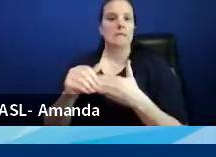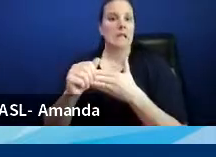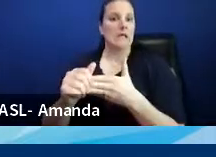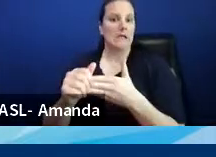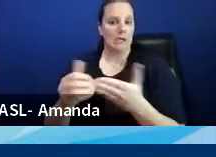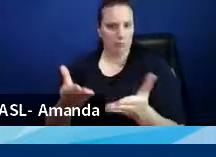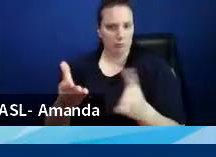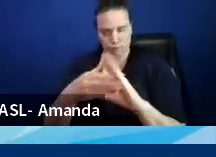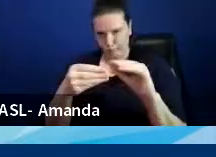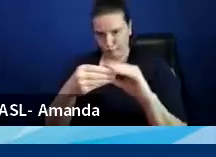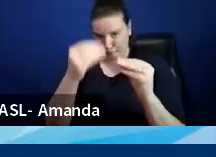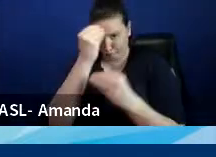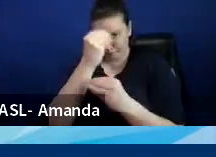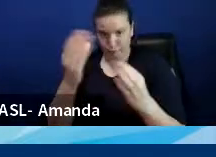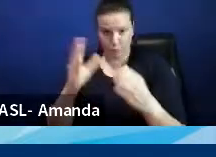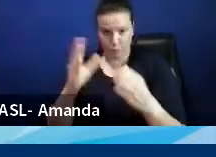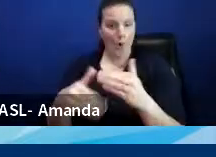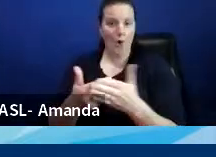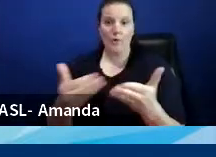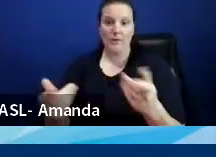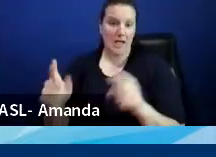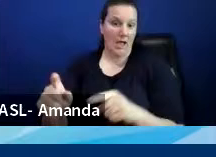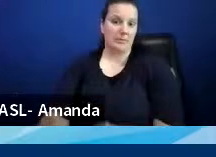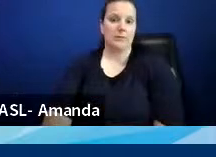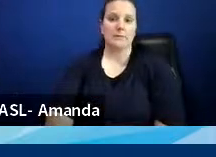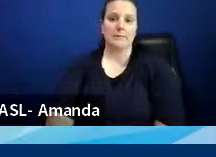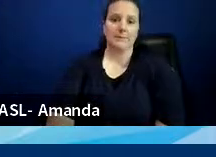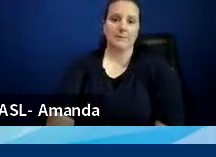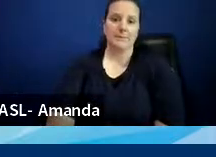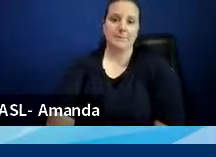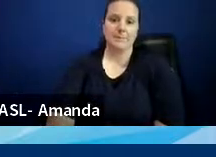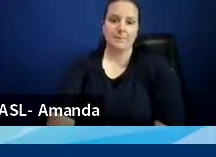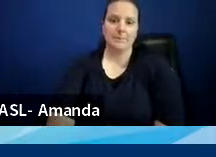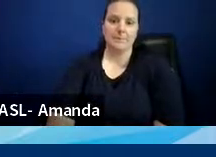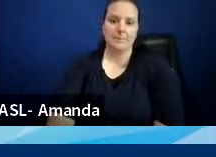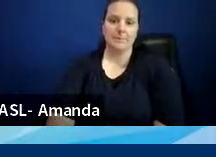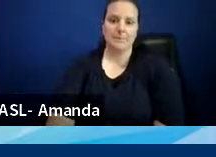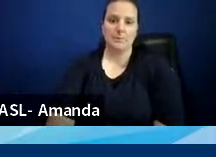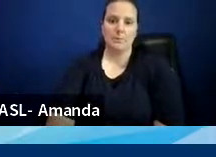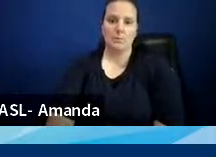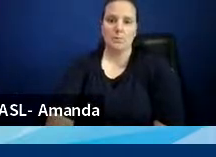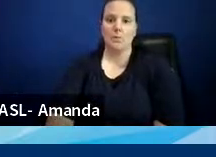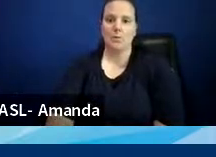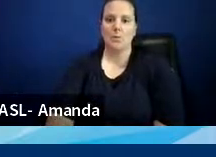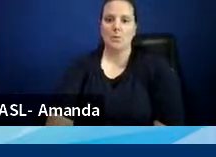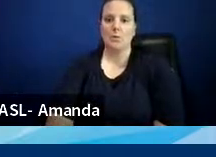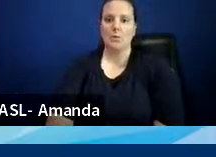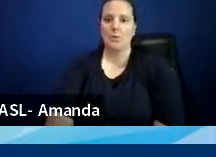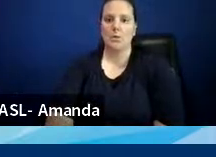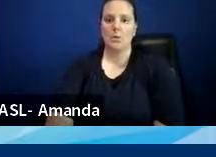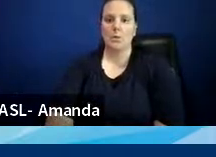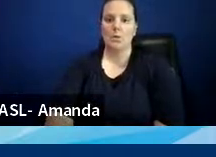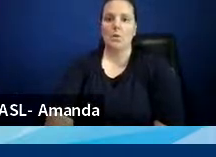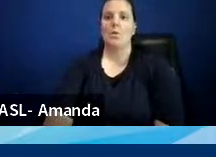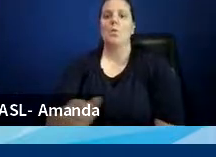update of all the things that's been happening relative to community engagement since the beginning of the